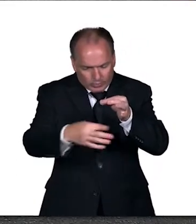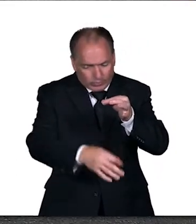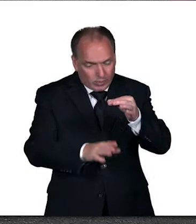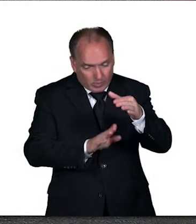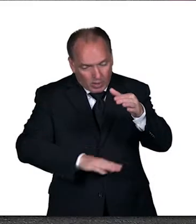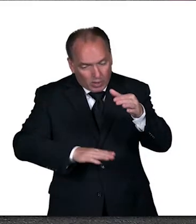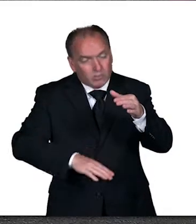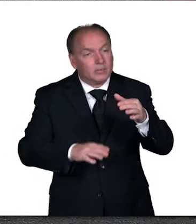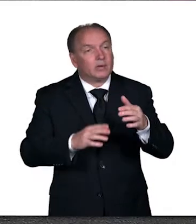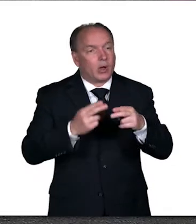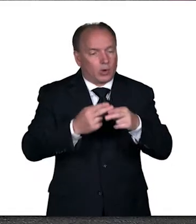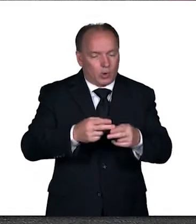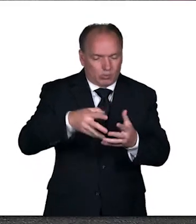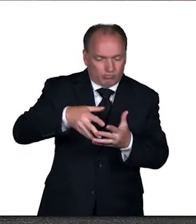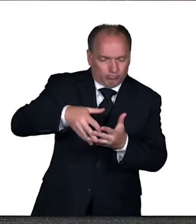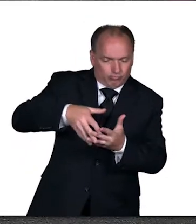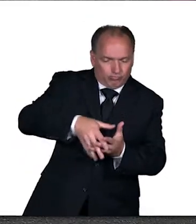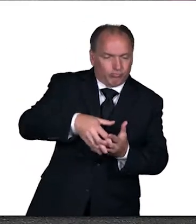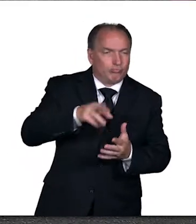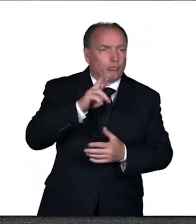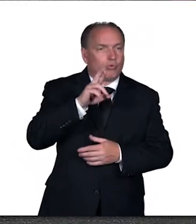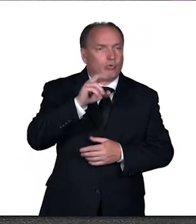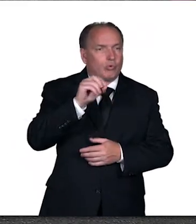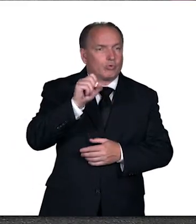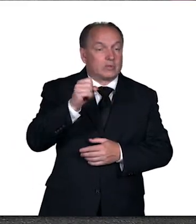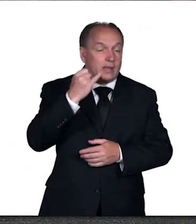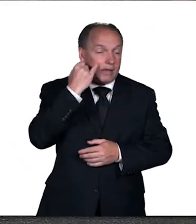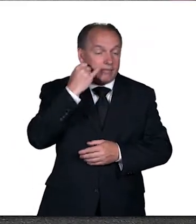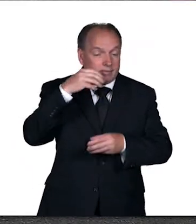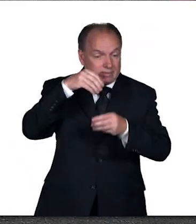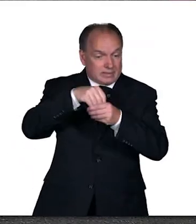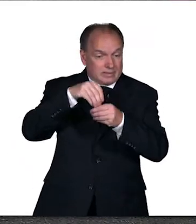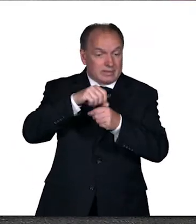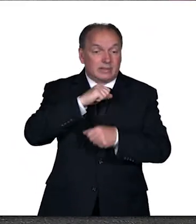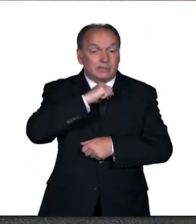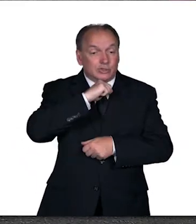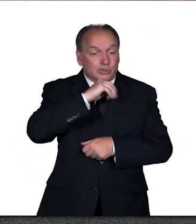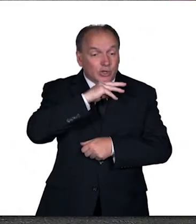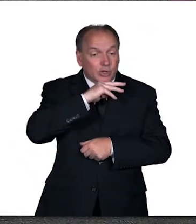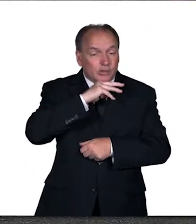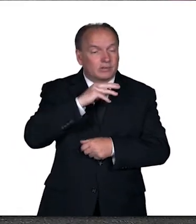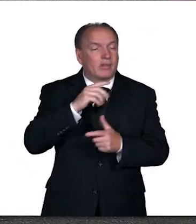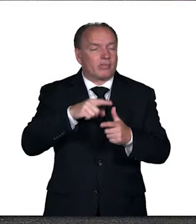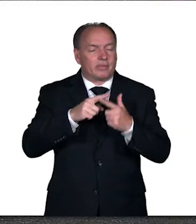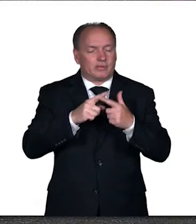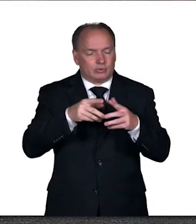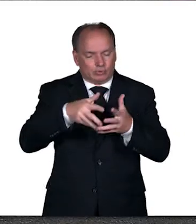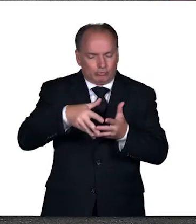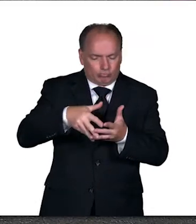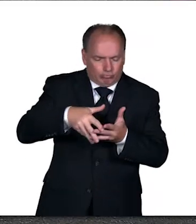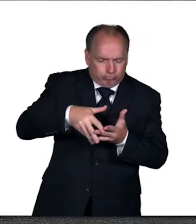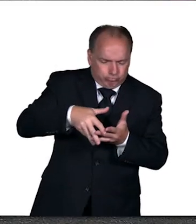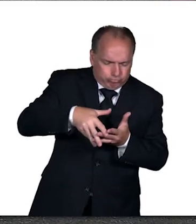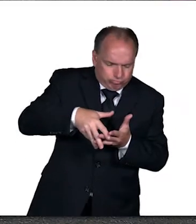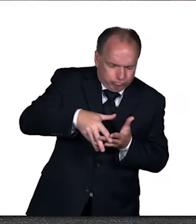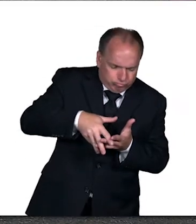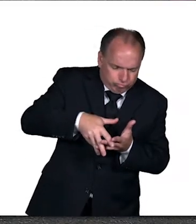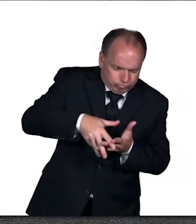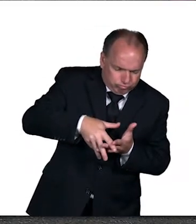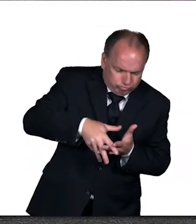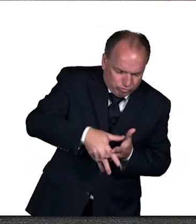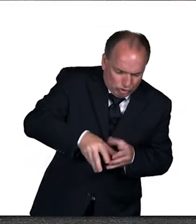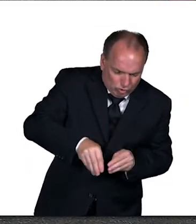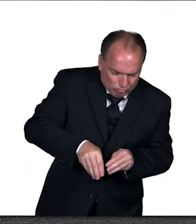of the plant are called the roots. So if he was in dirt, those roots would keep growing so they could find